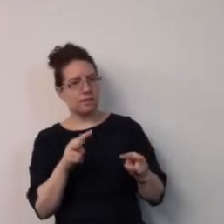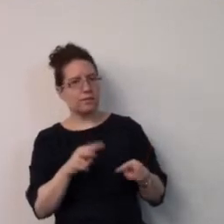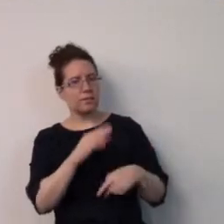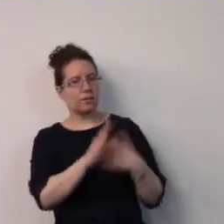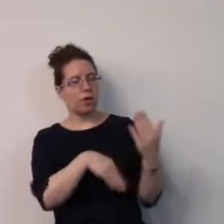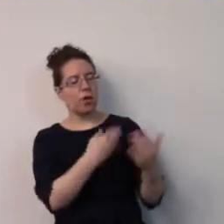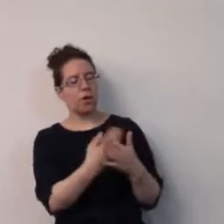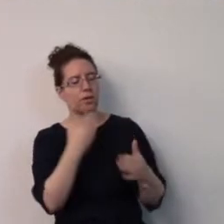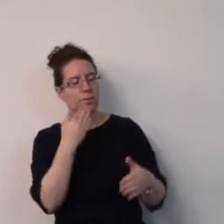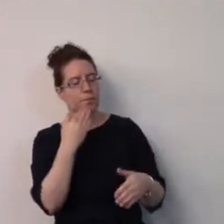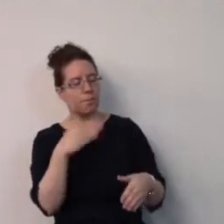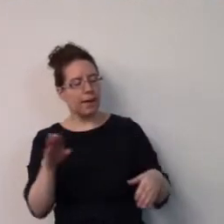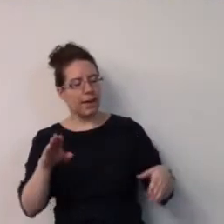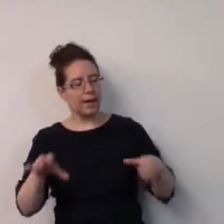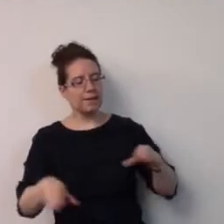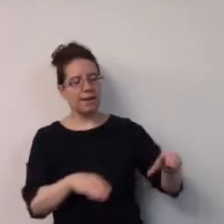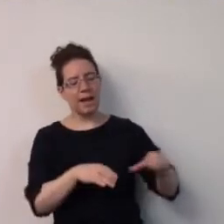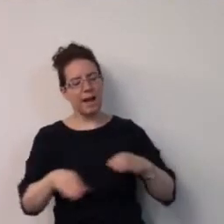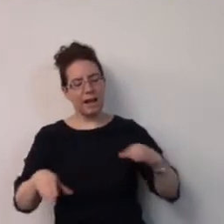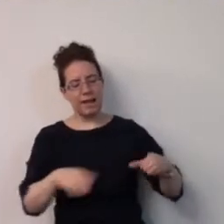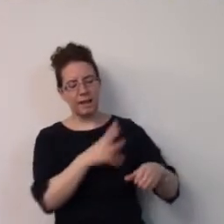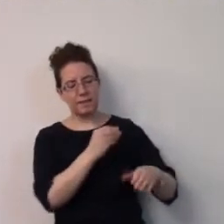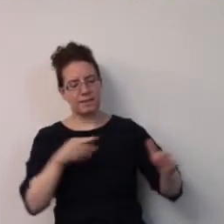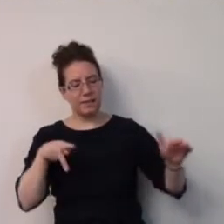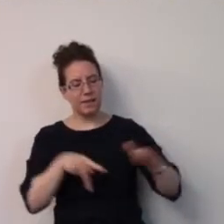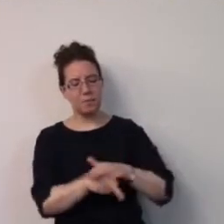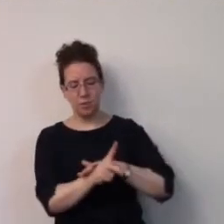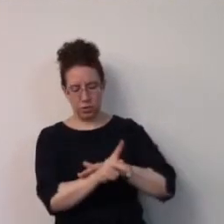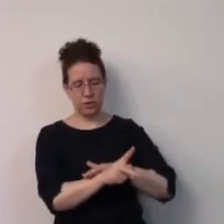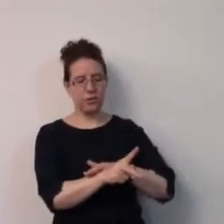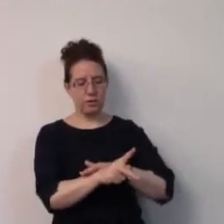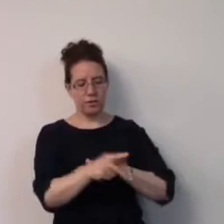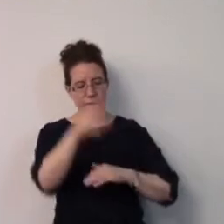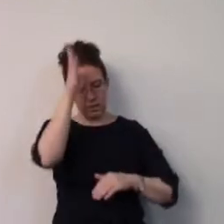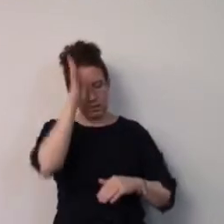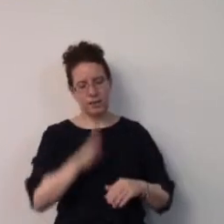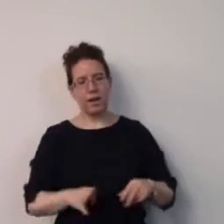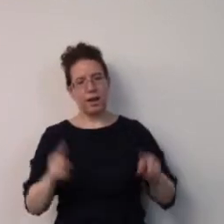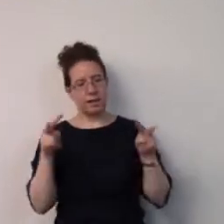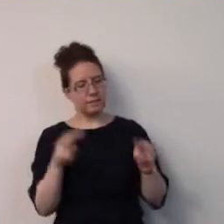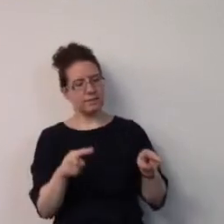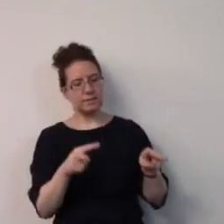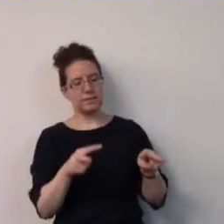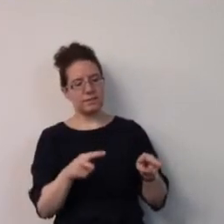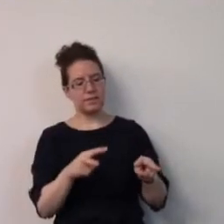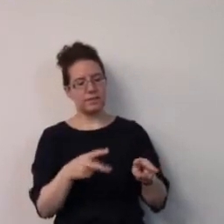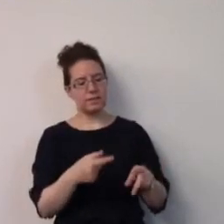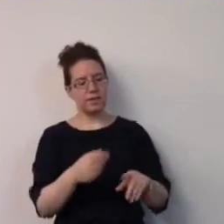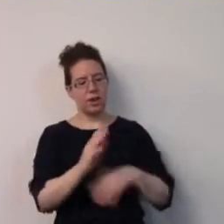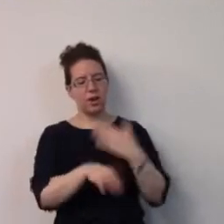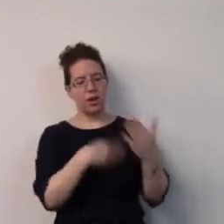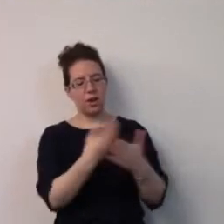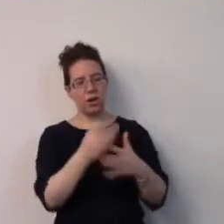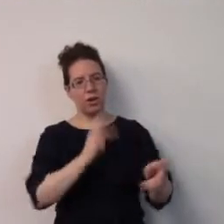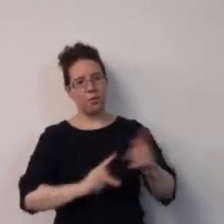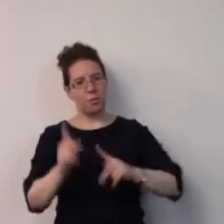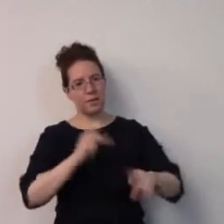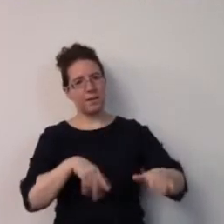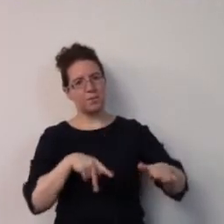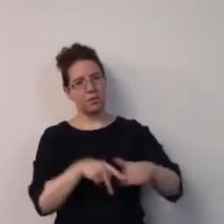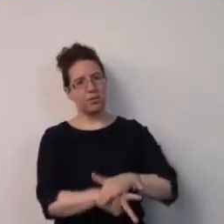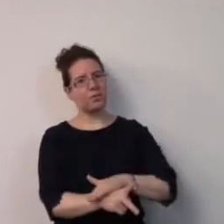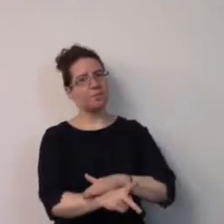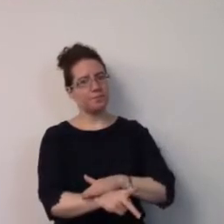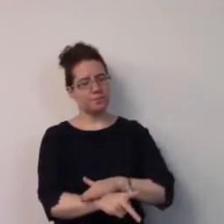Yes. The black police officer, retired, 75 years old, shot to death by looters.